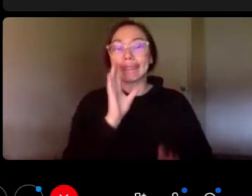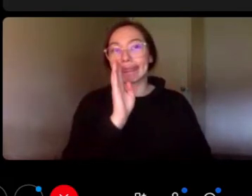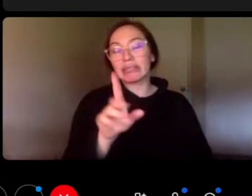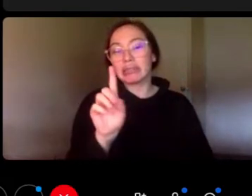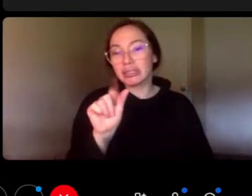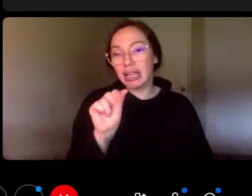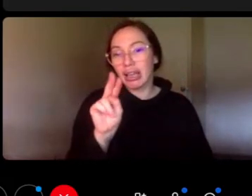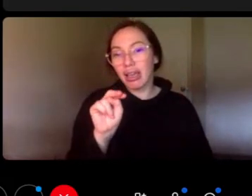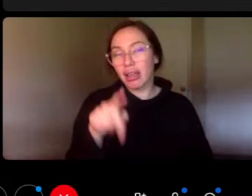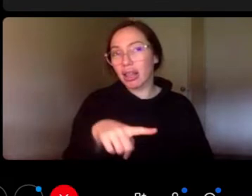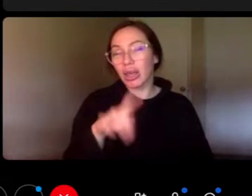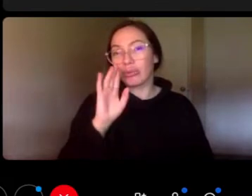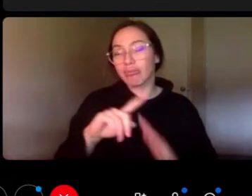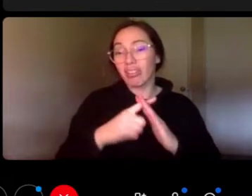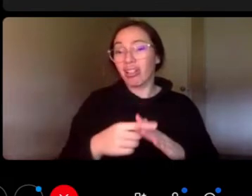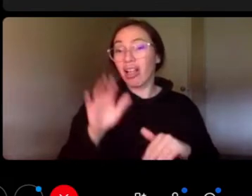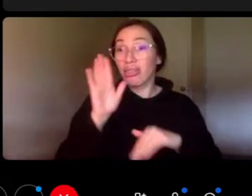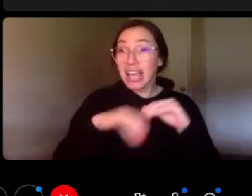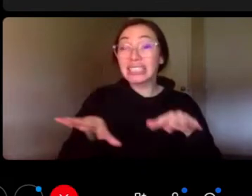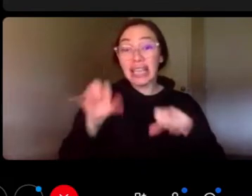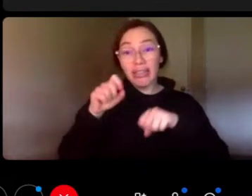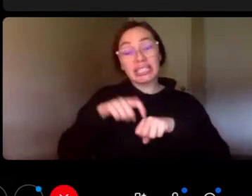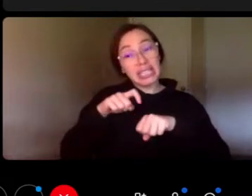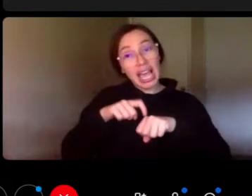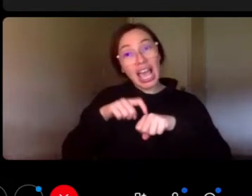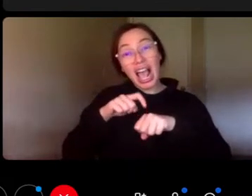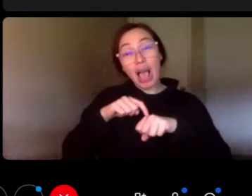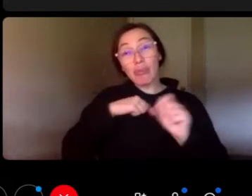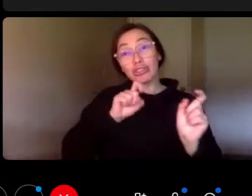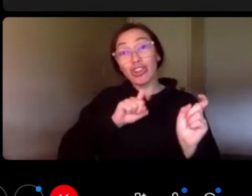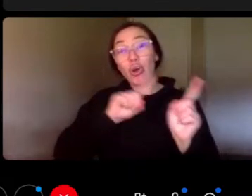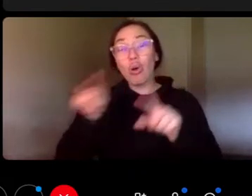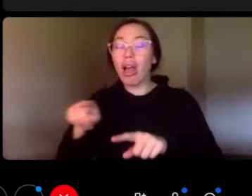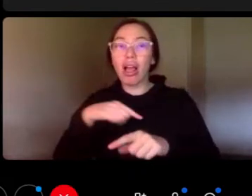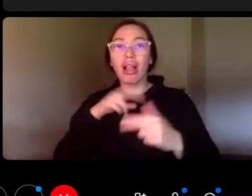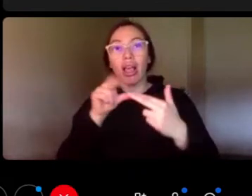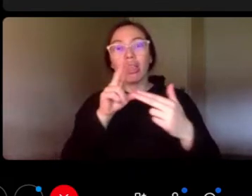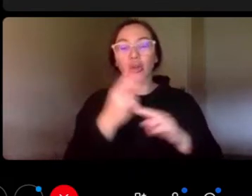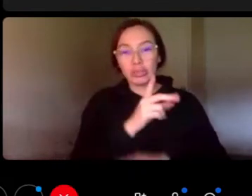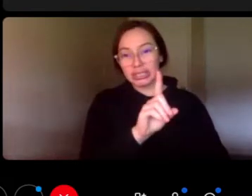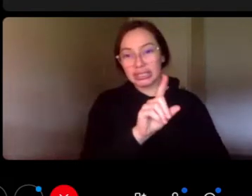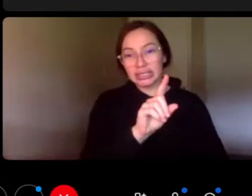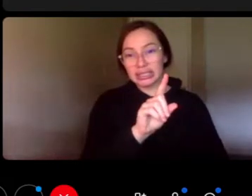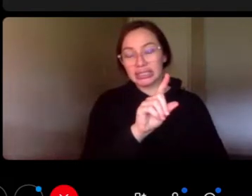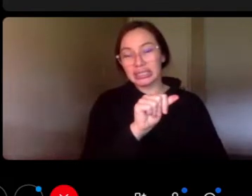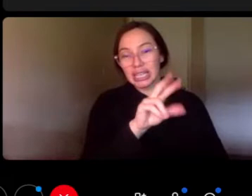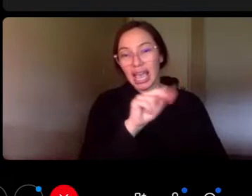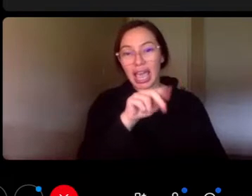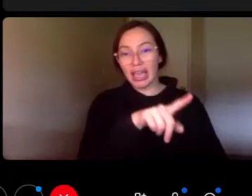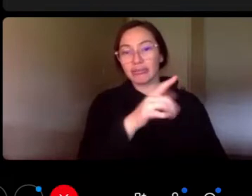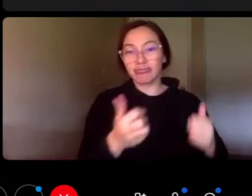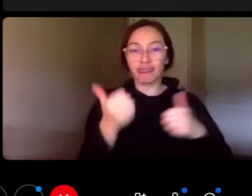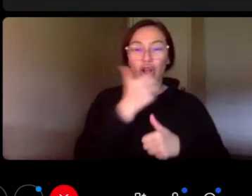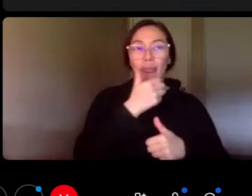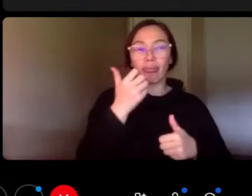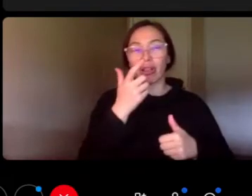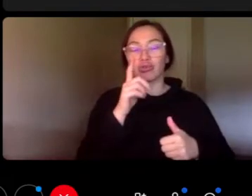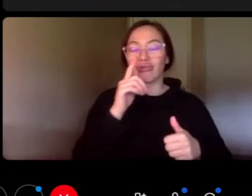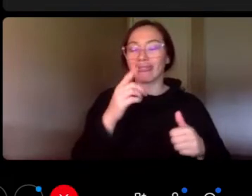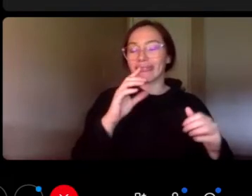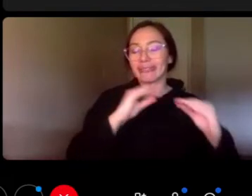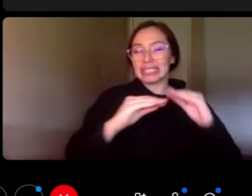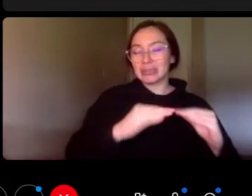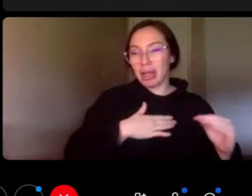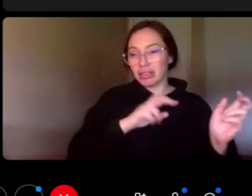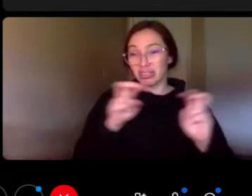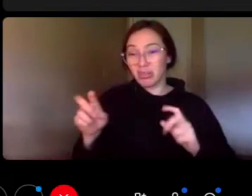Dan, he can get this, instead of taking the time to go down to the school, I'll just have Dan use the board member trump card to fix it for me. And